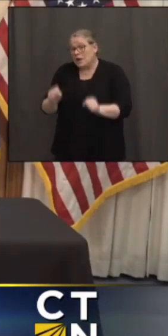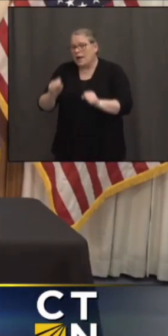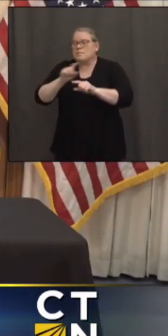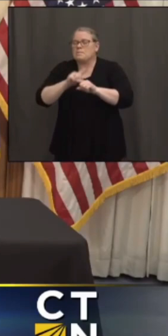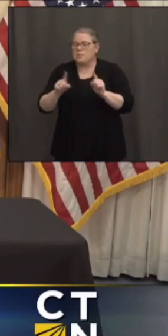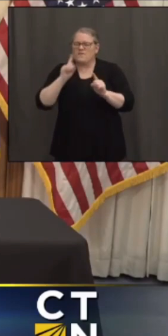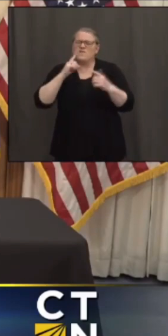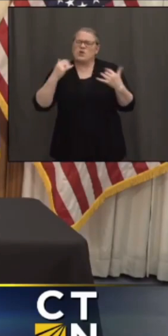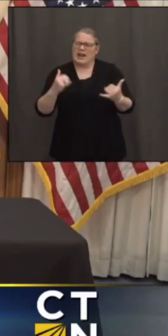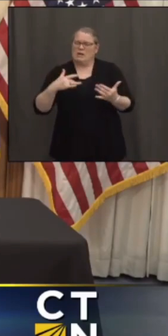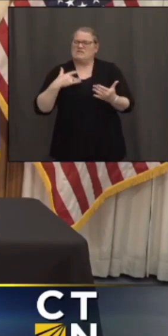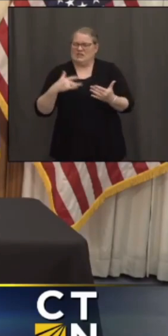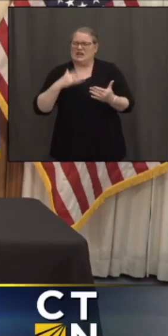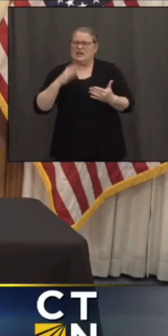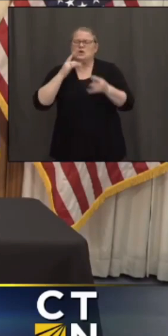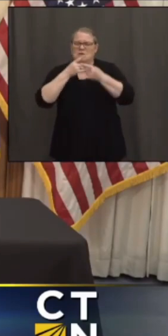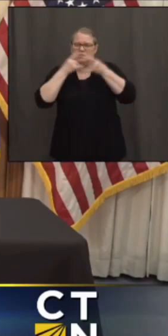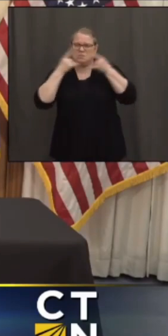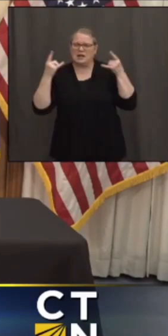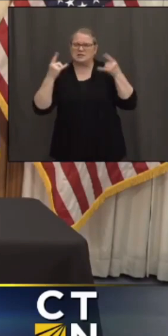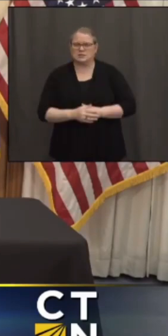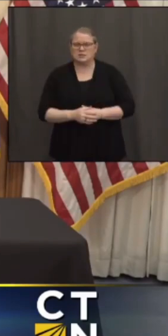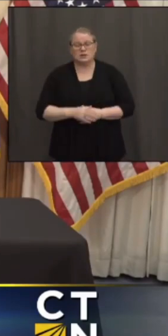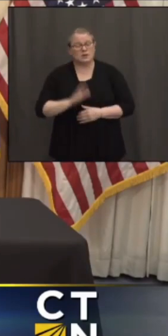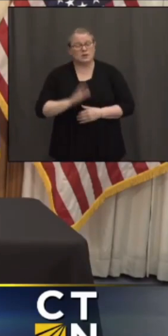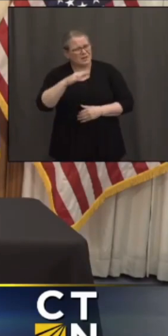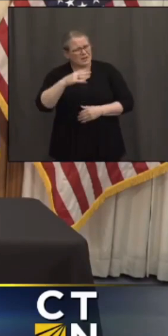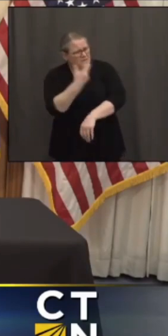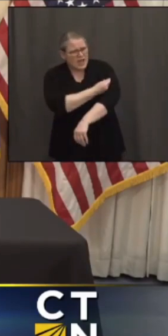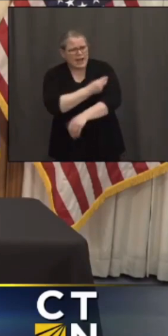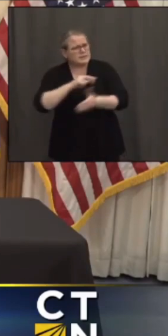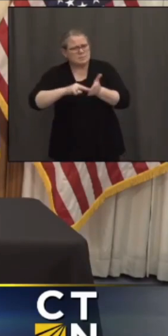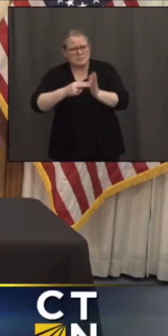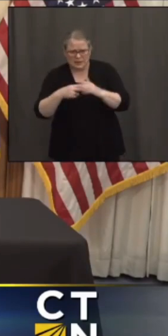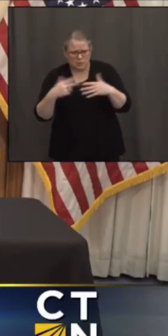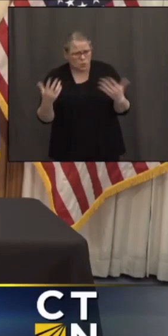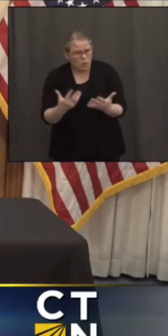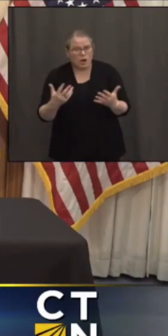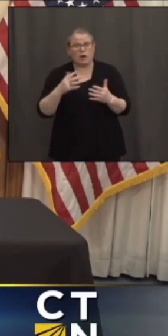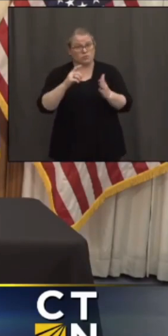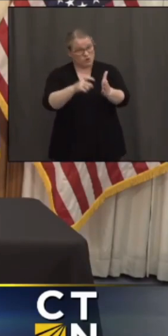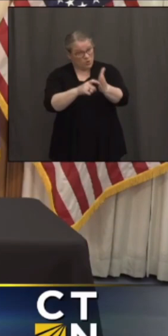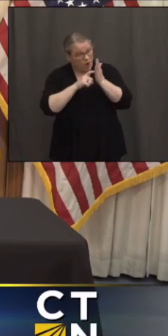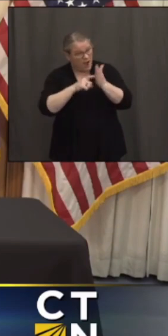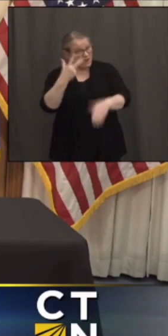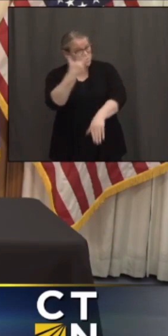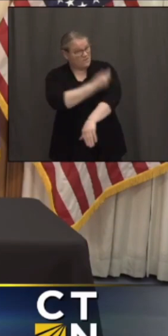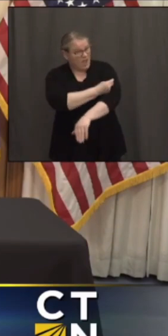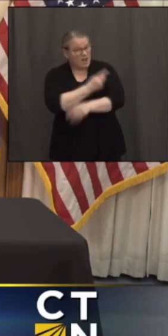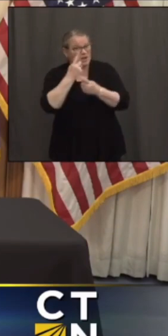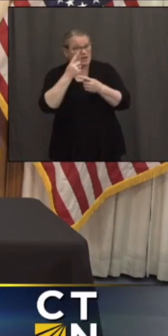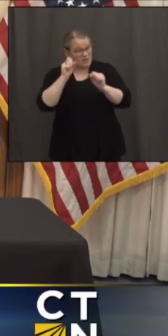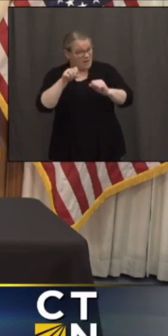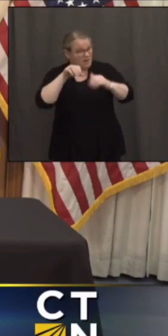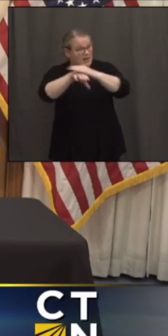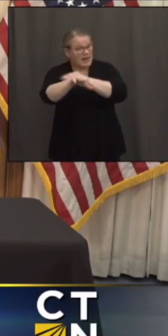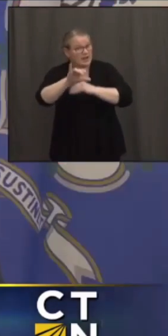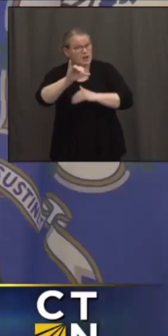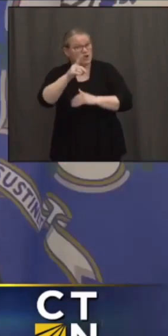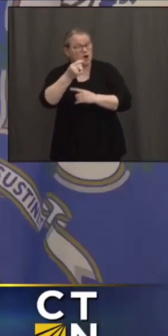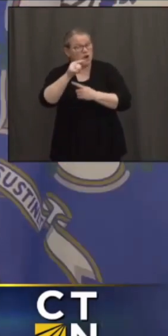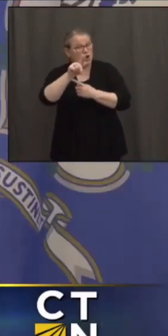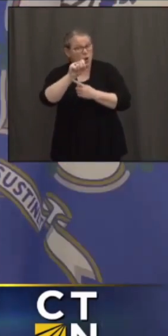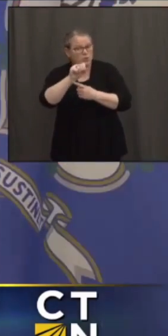go about? Like, do people need to be vaccinated to go to a Yard Goats game? Is there any sort of requirements on that end that's been discussed? No, there are